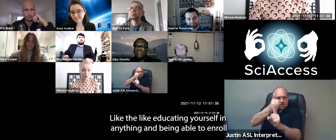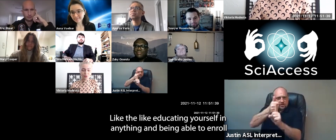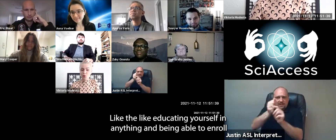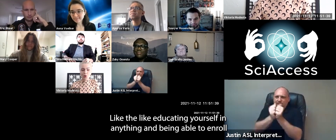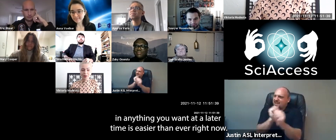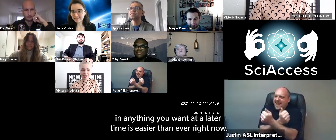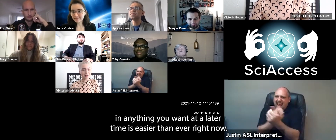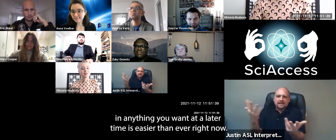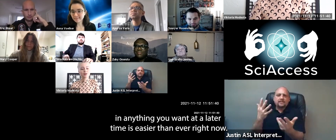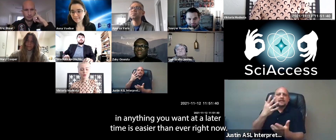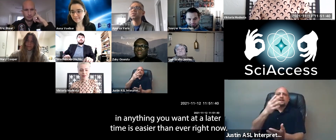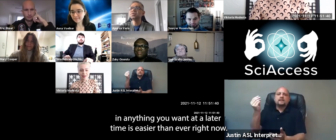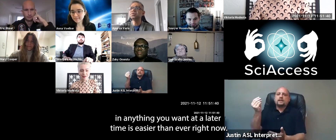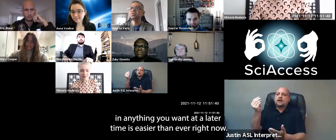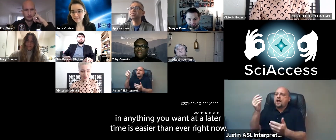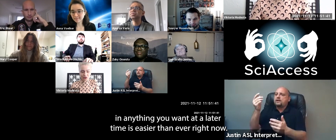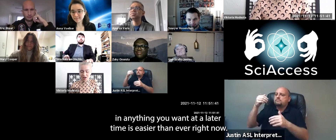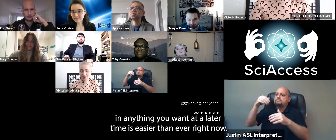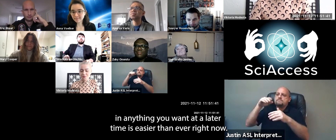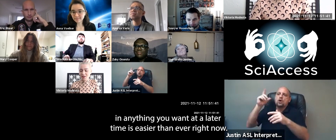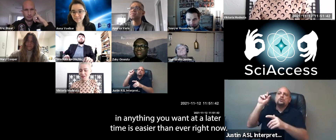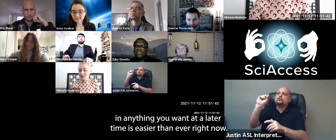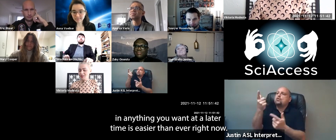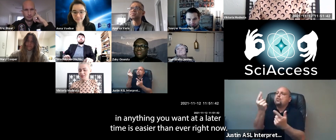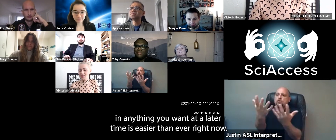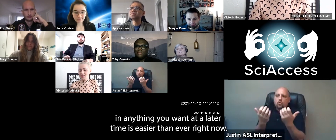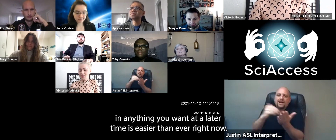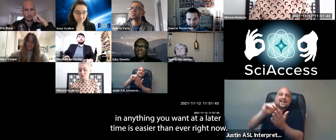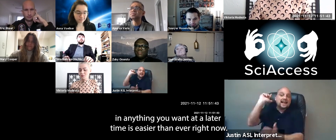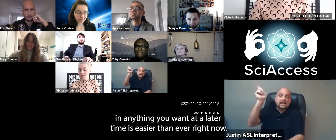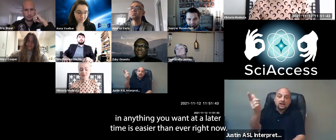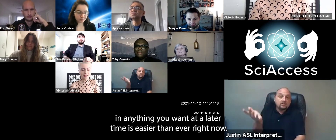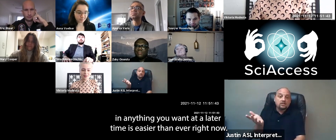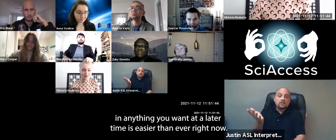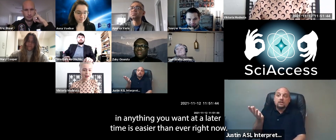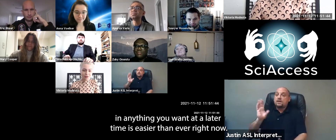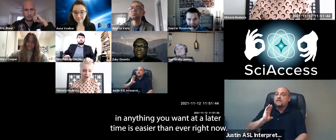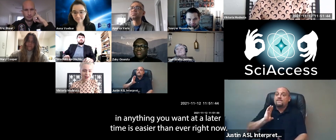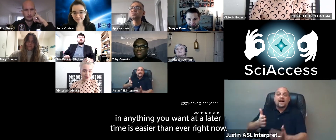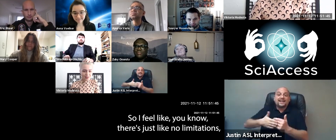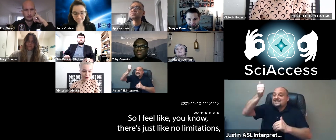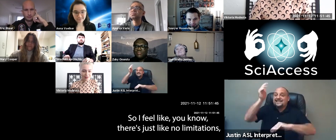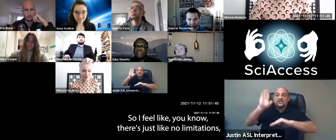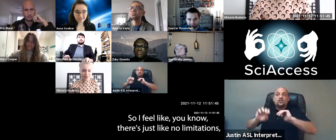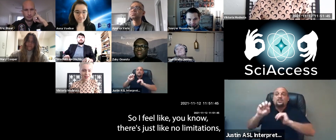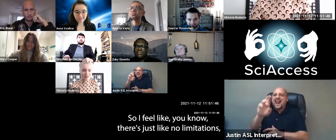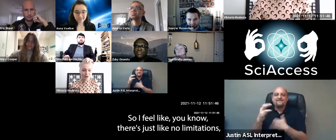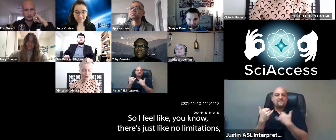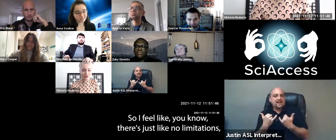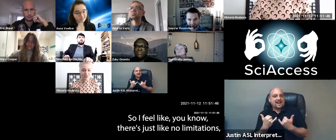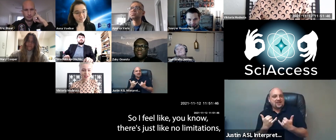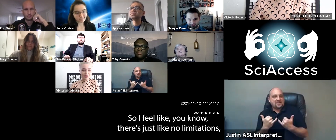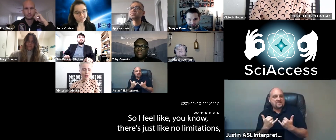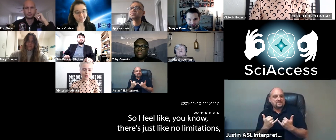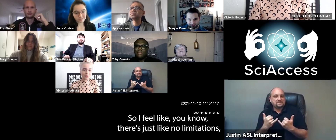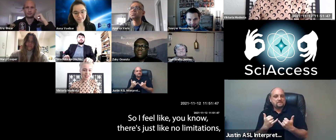able to enroll in anything you want at a later time is easier than ever right now. So I feel like,